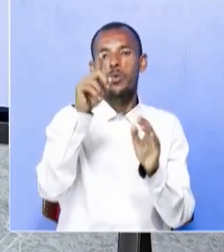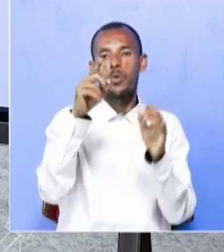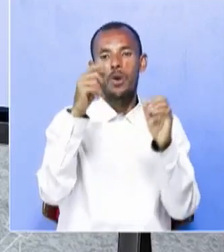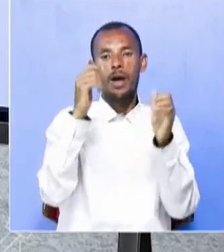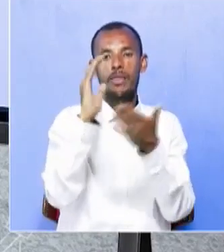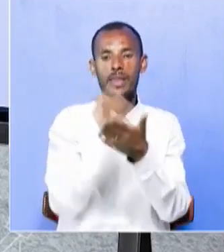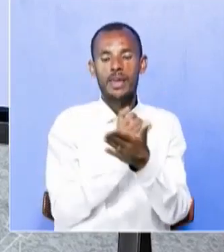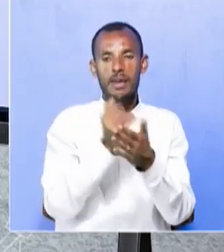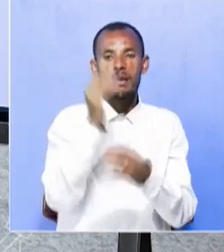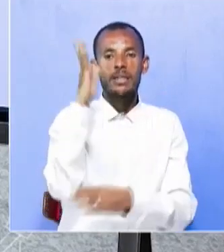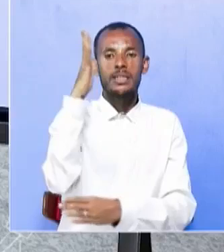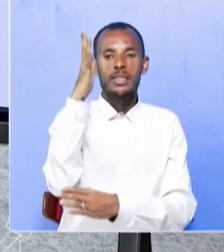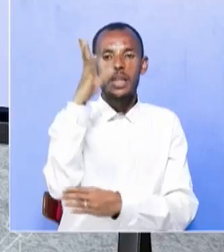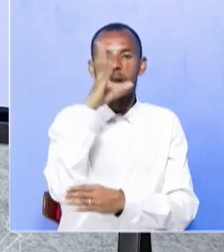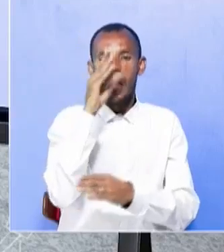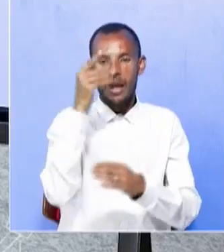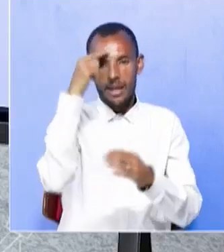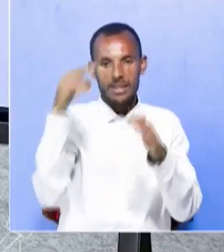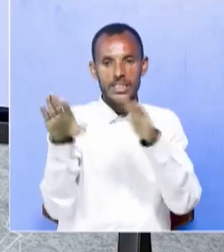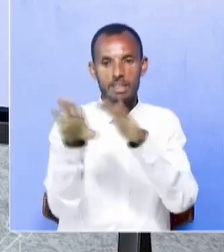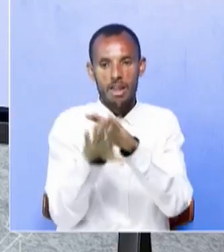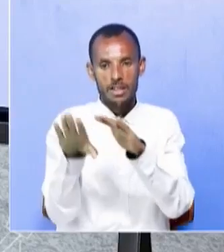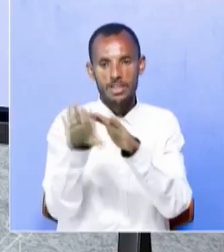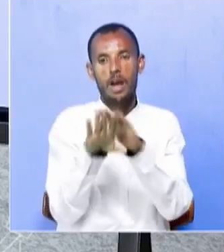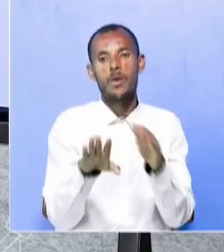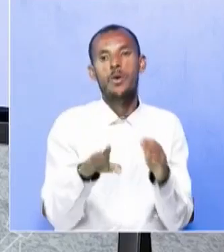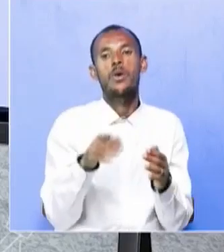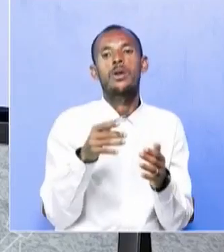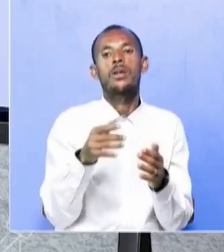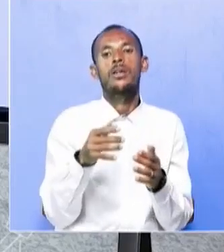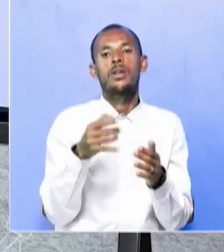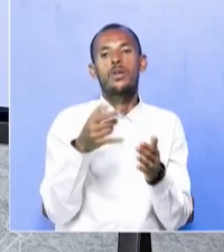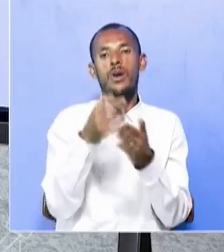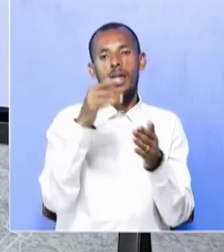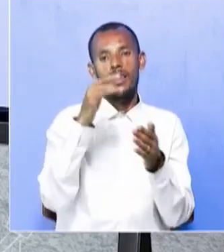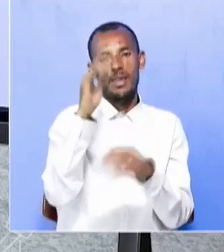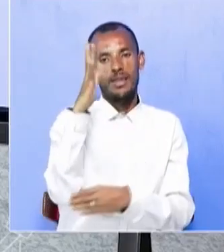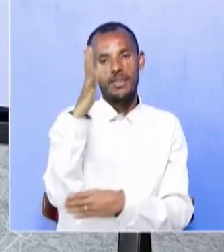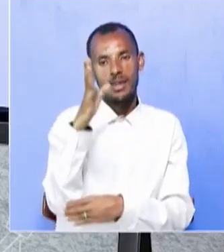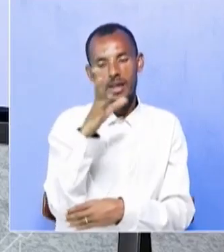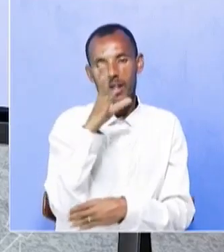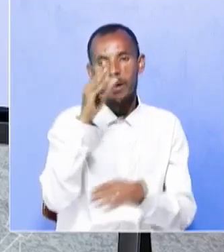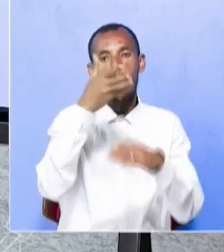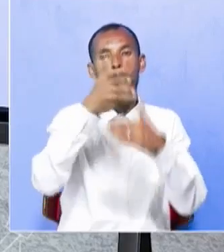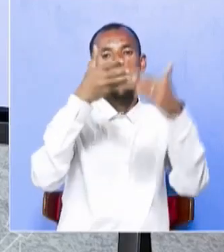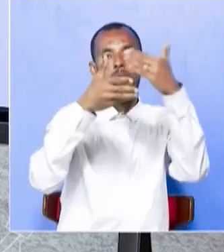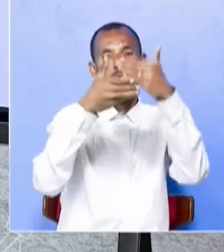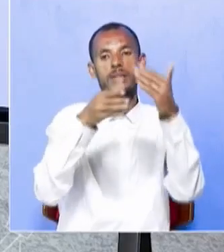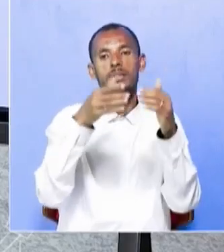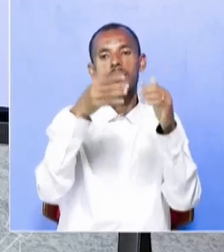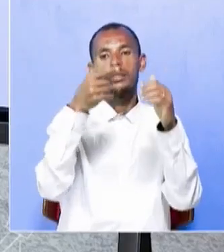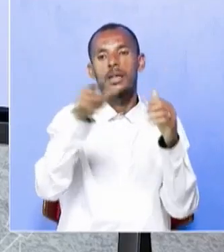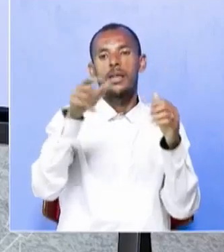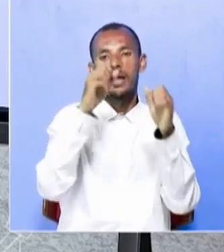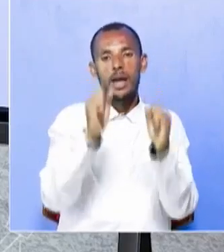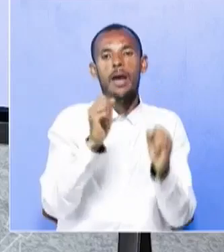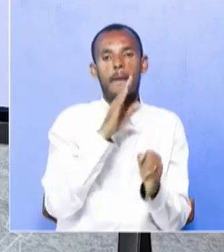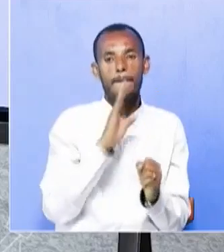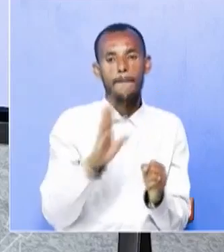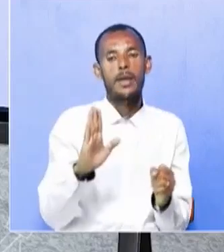they are similar. You can also take a building and its shadow. Okay, they can be a good example